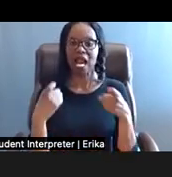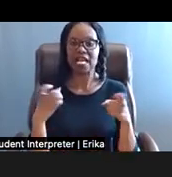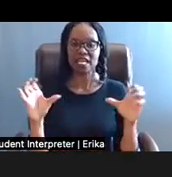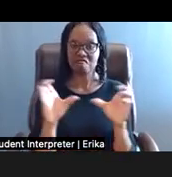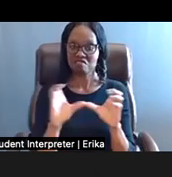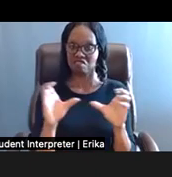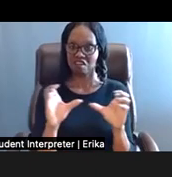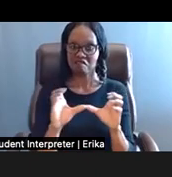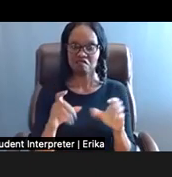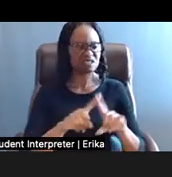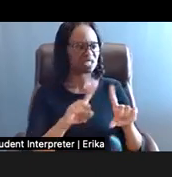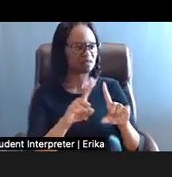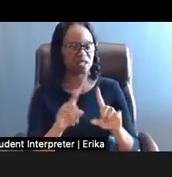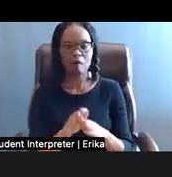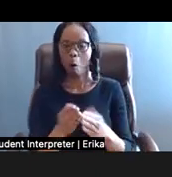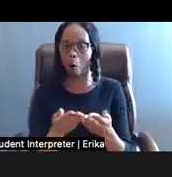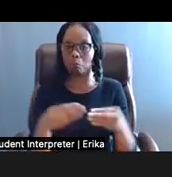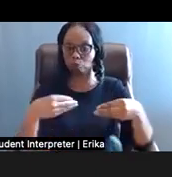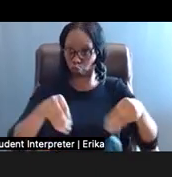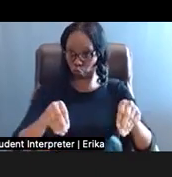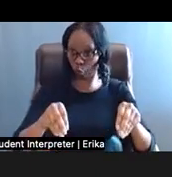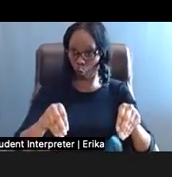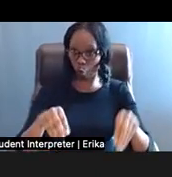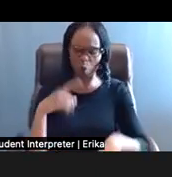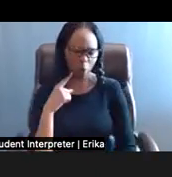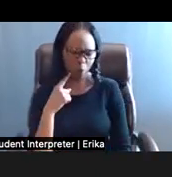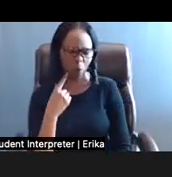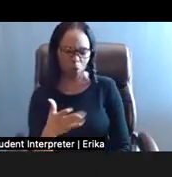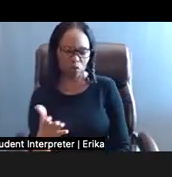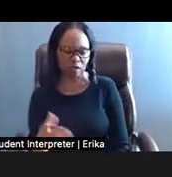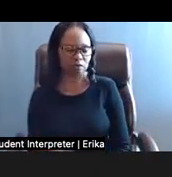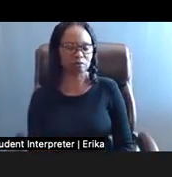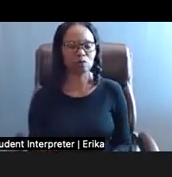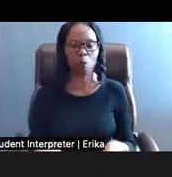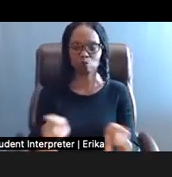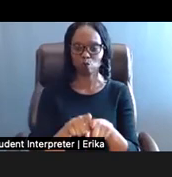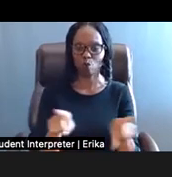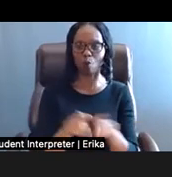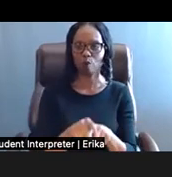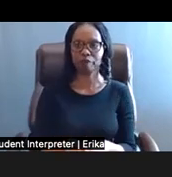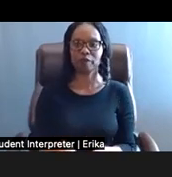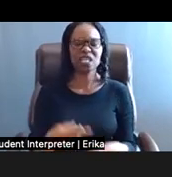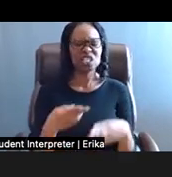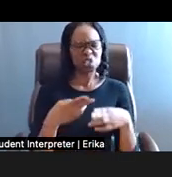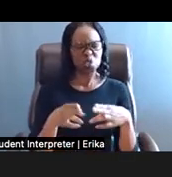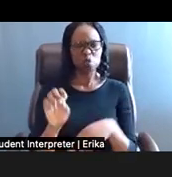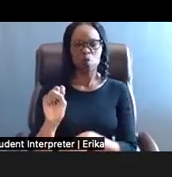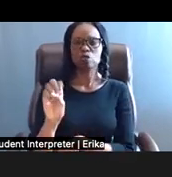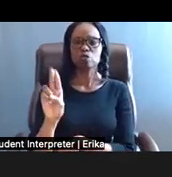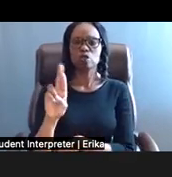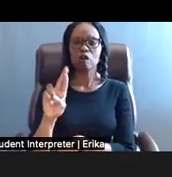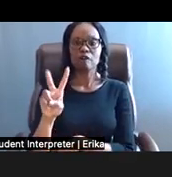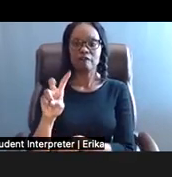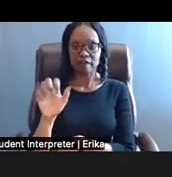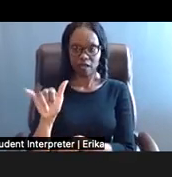and cool things like that. So that's the second link I sent. It's a very, very short survey. So